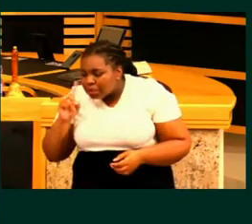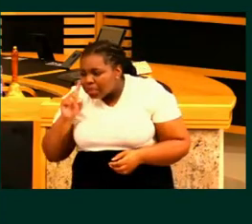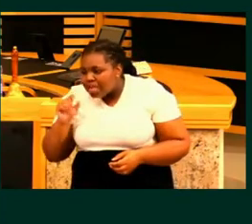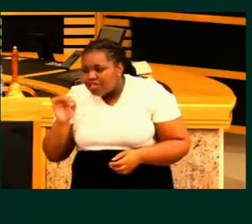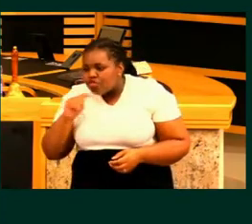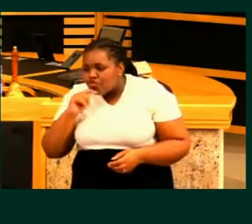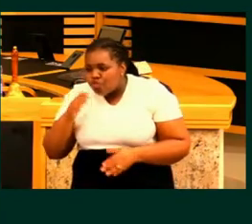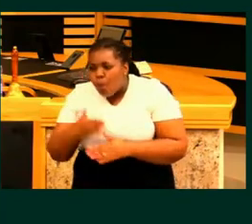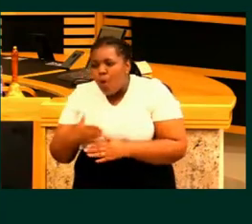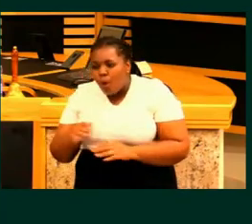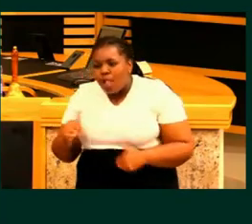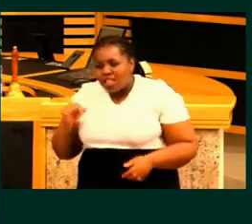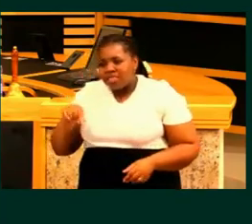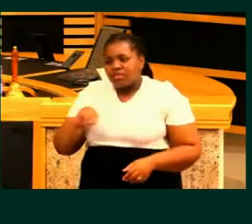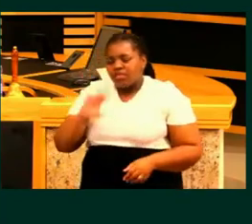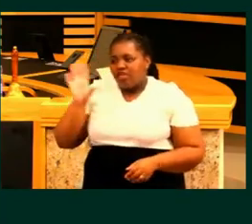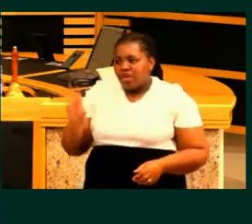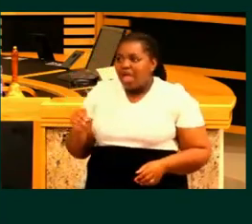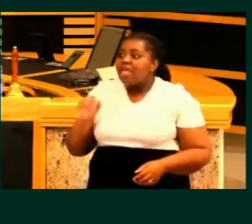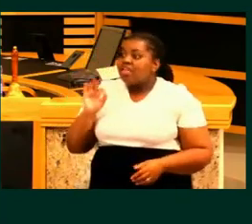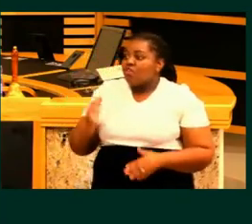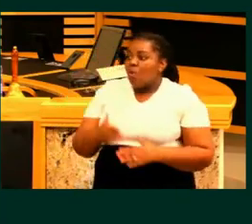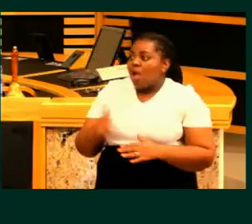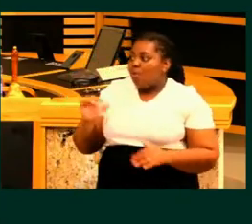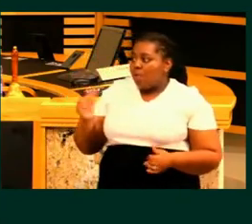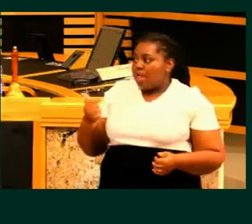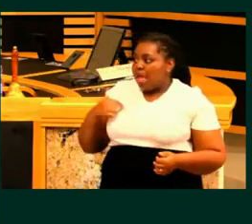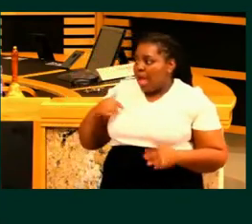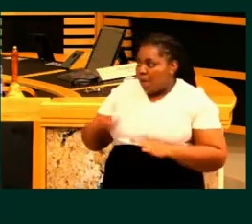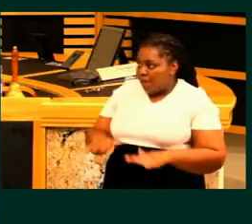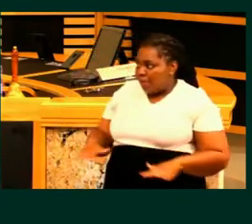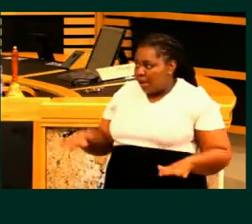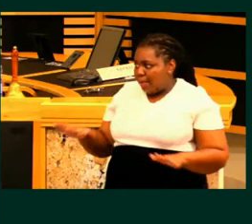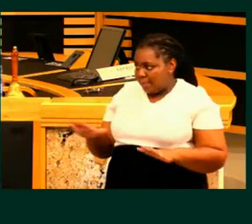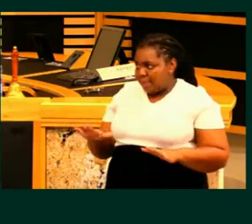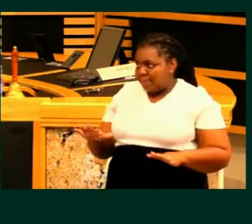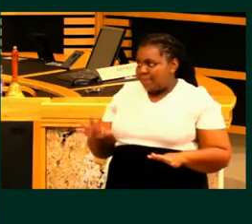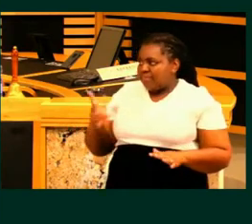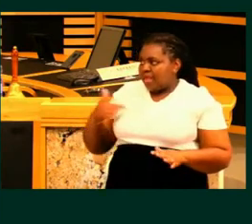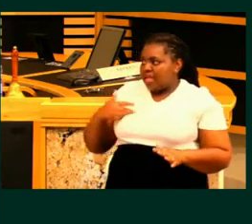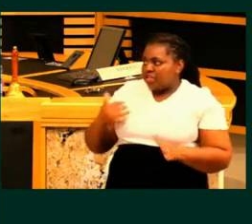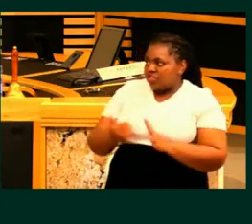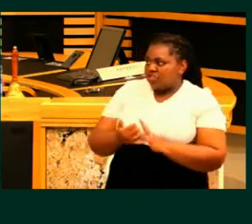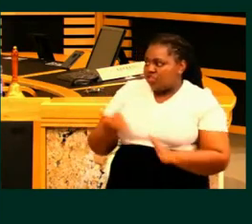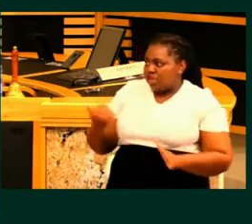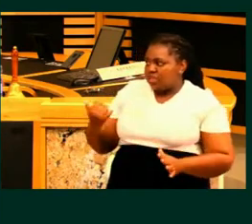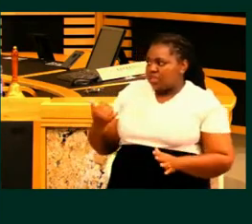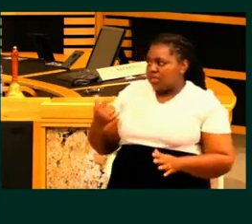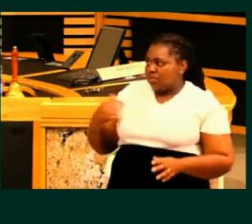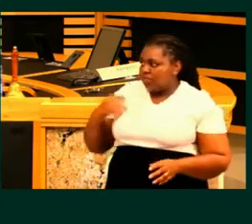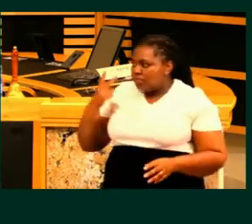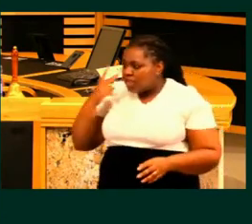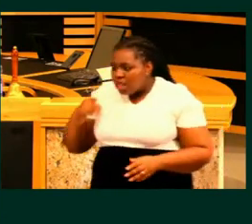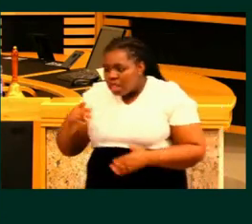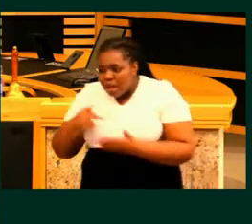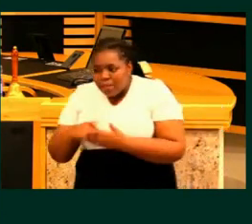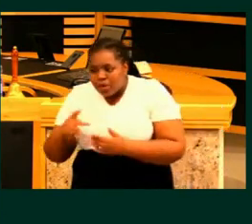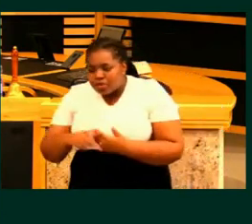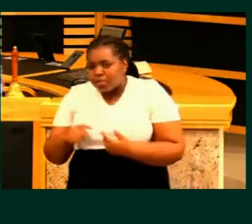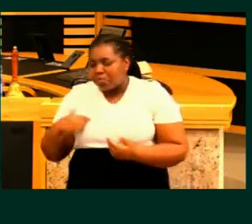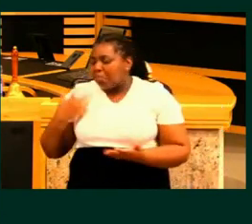works in South Africa if it works in our climate let's jump over the hurdles that this project could